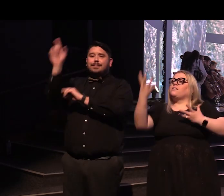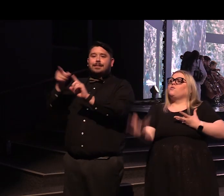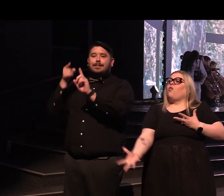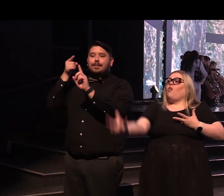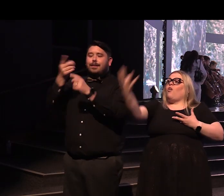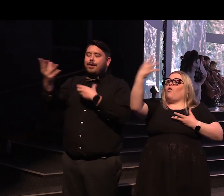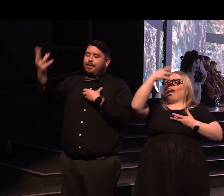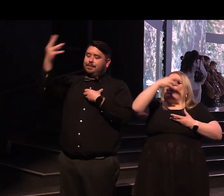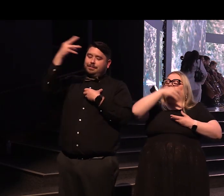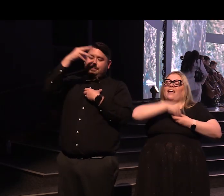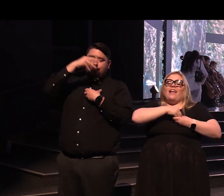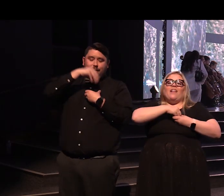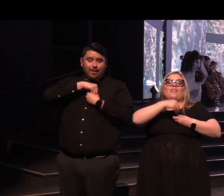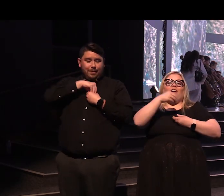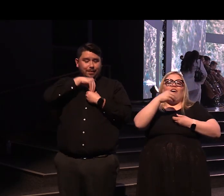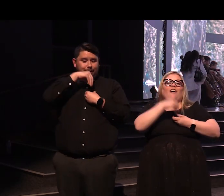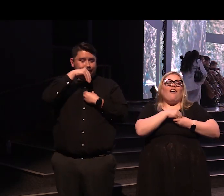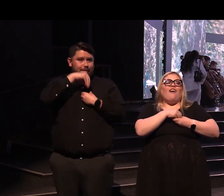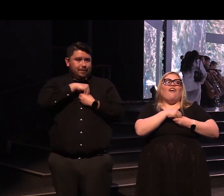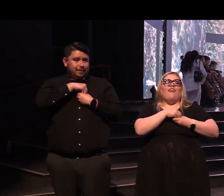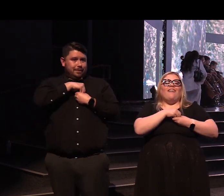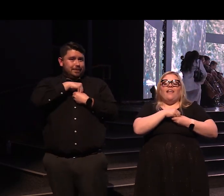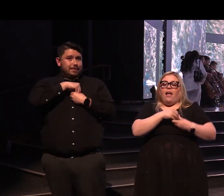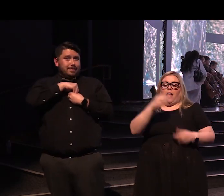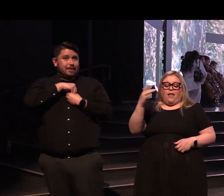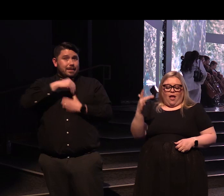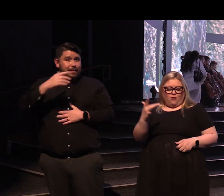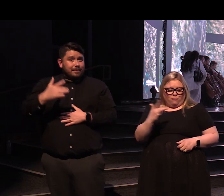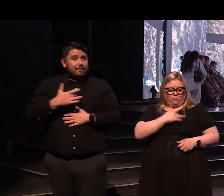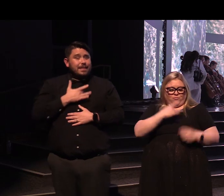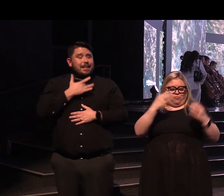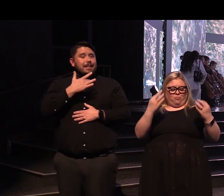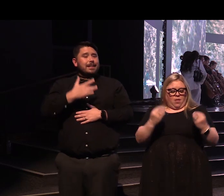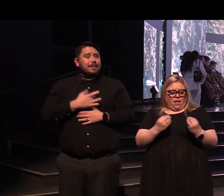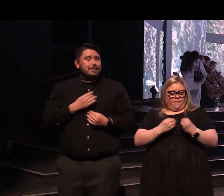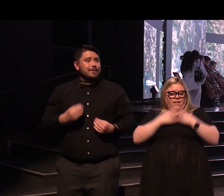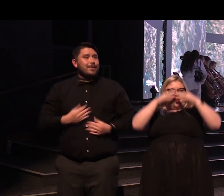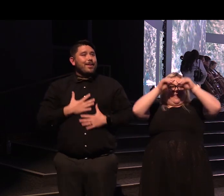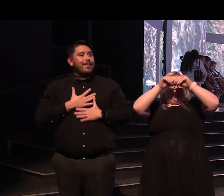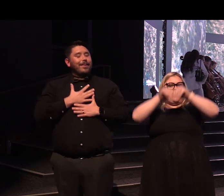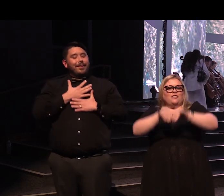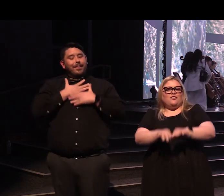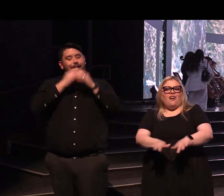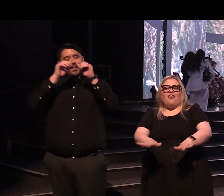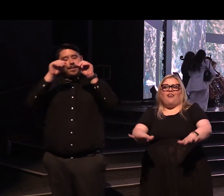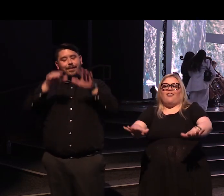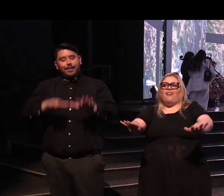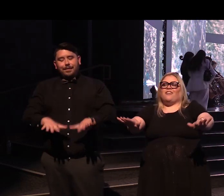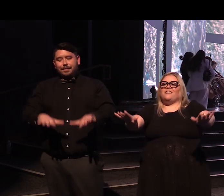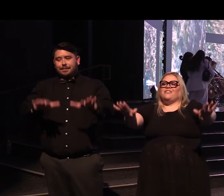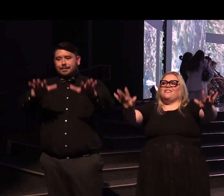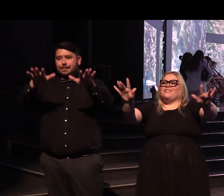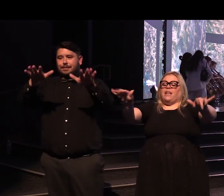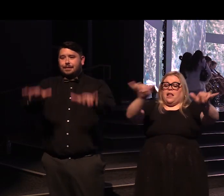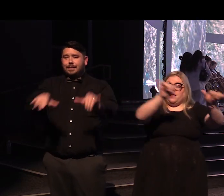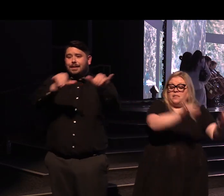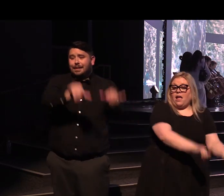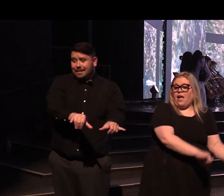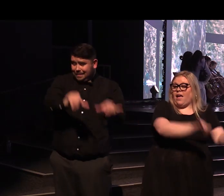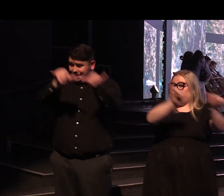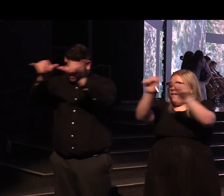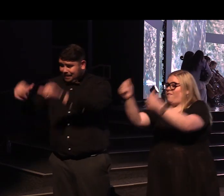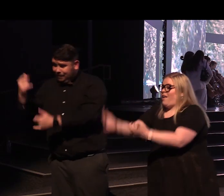Christmas is all in the heart. That's where the feeling starts.